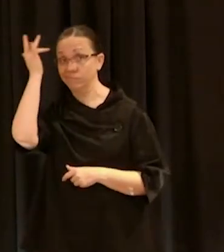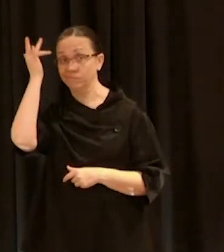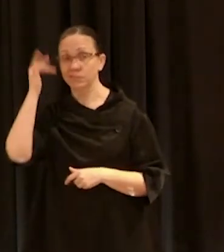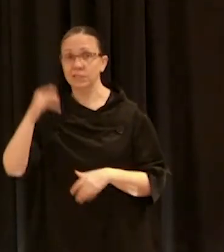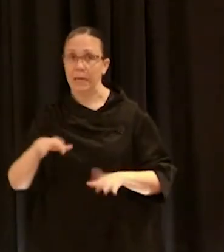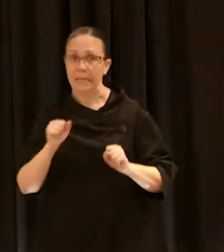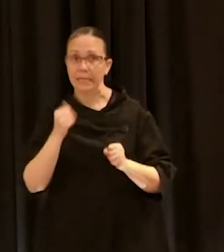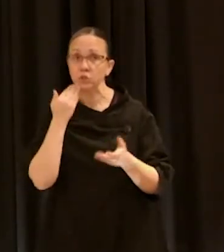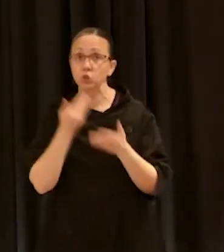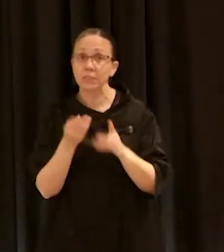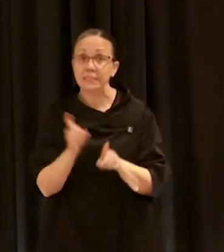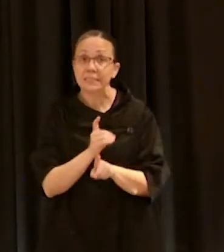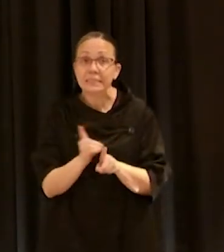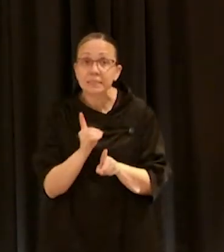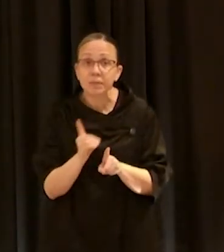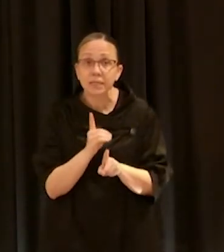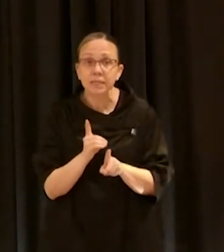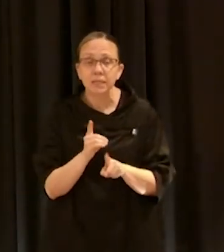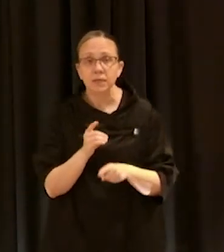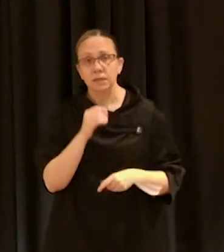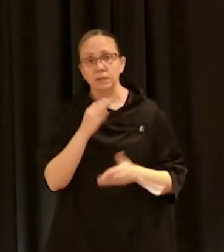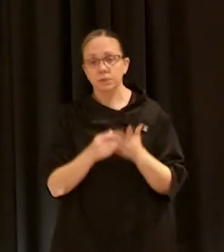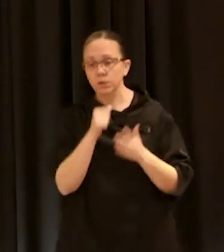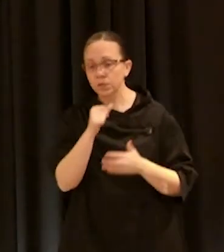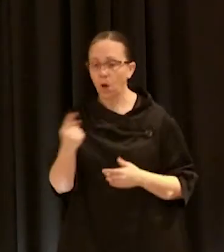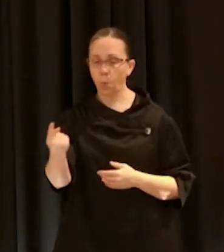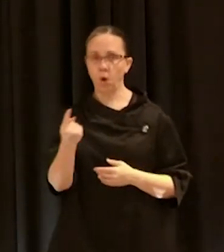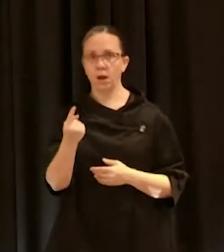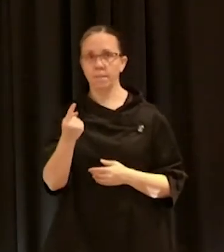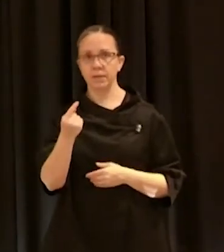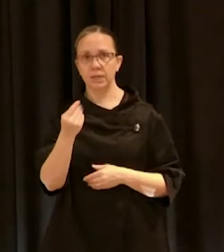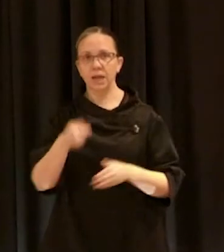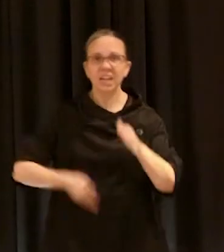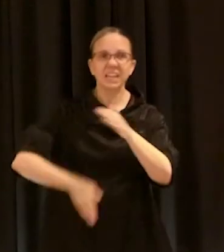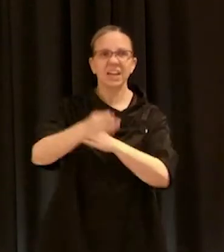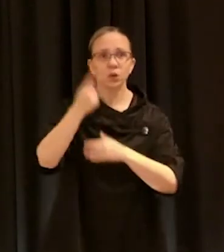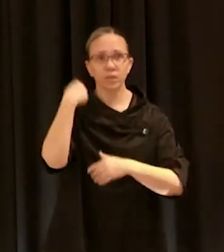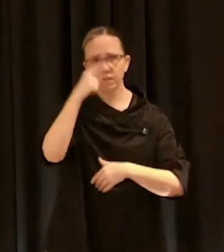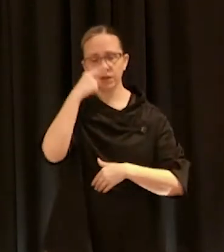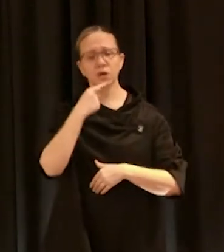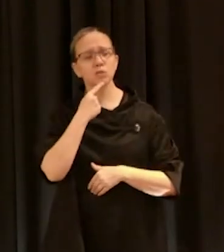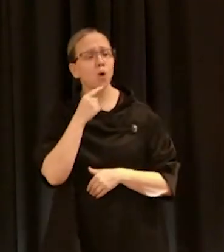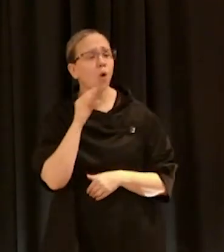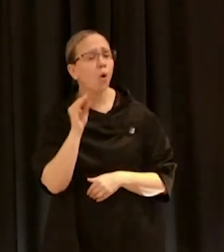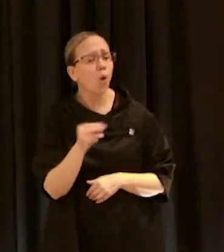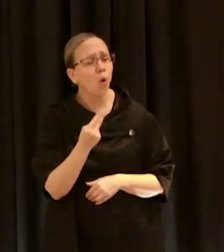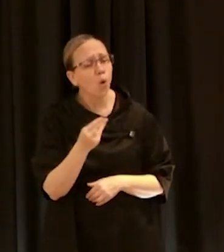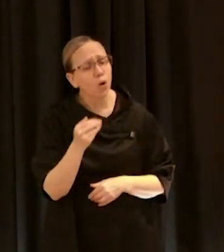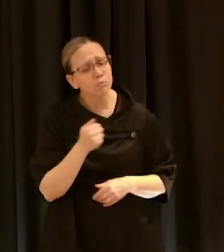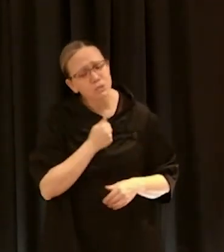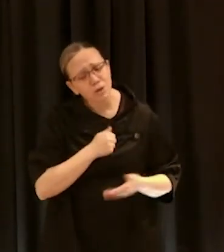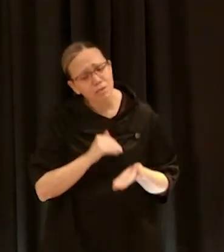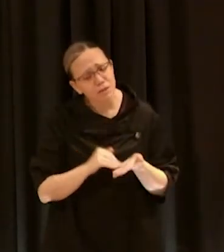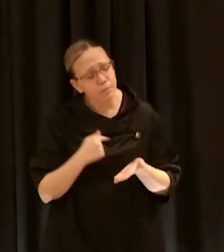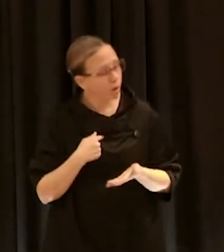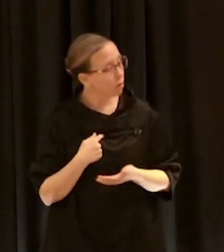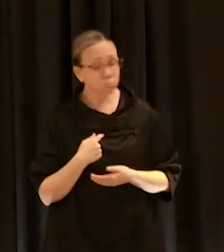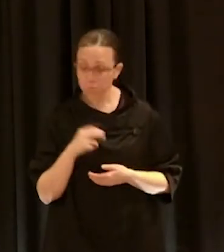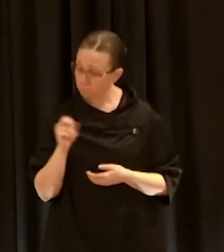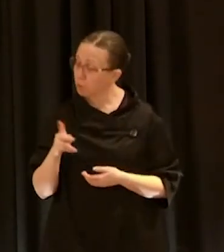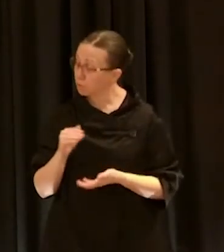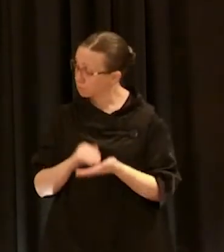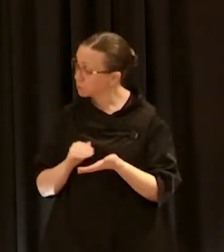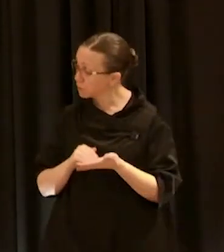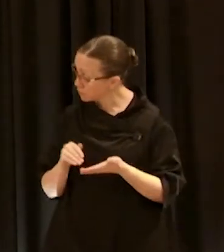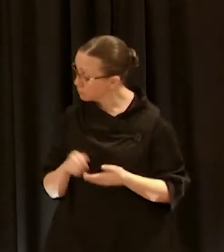takes a discipline. Somebody doesn't walk up, kick you in the face, and then say, oh, I'm sorry, brother, forgive me. And you're like, oh, okay, yeah,